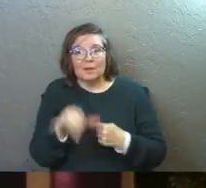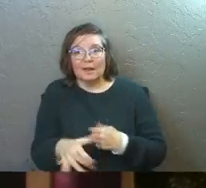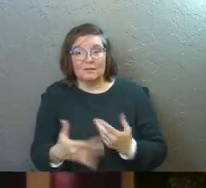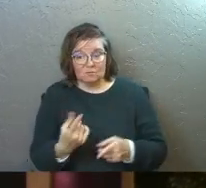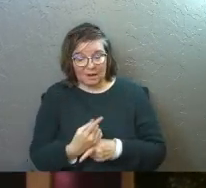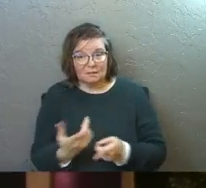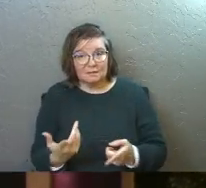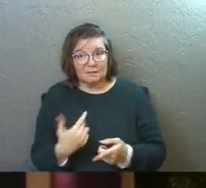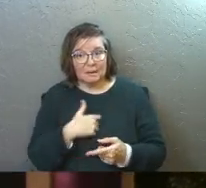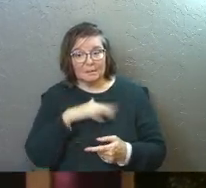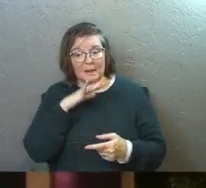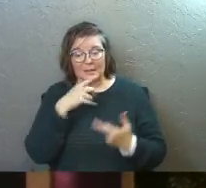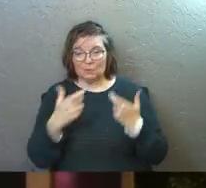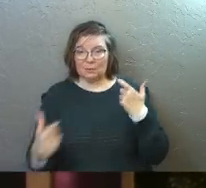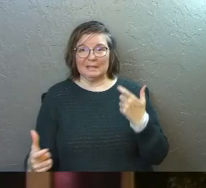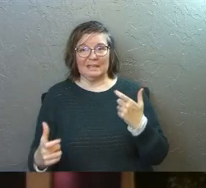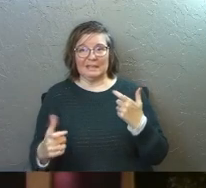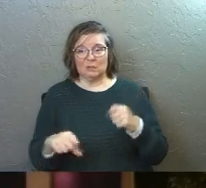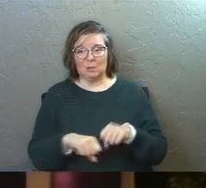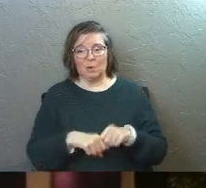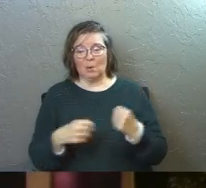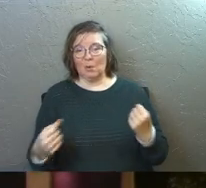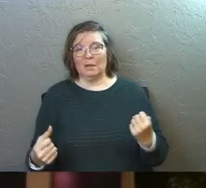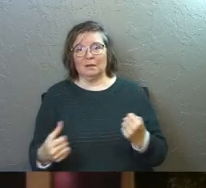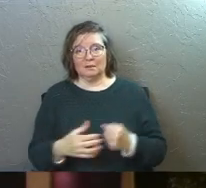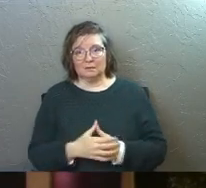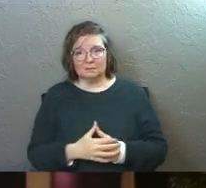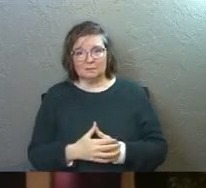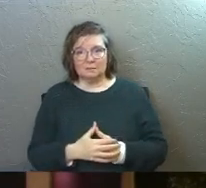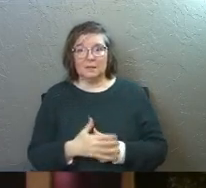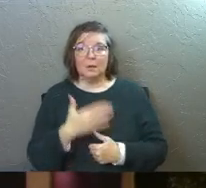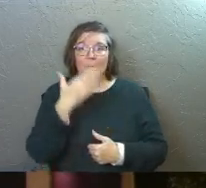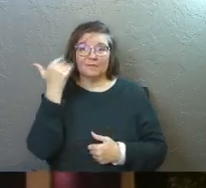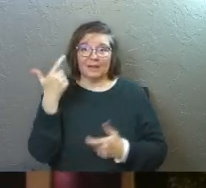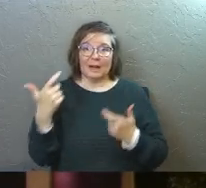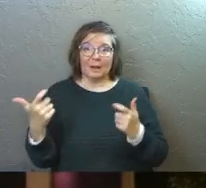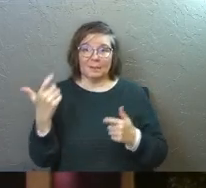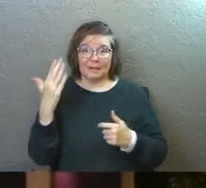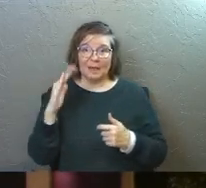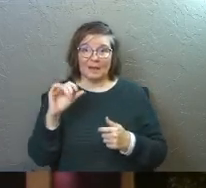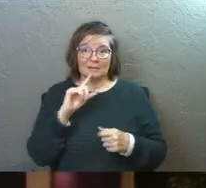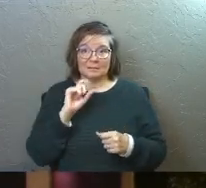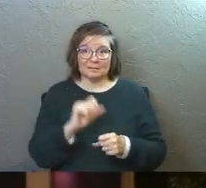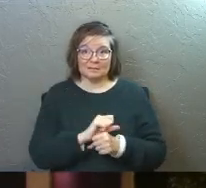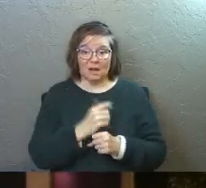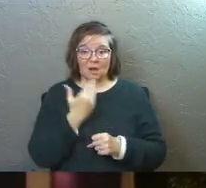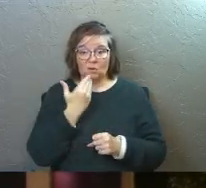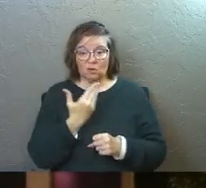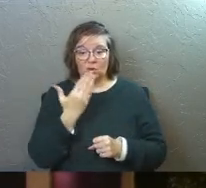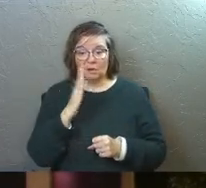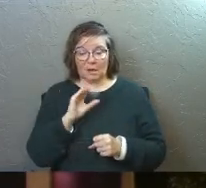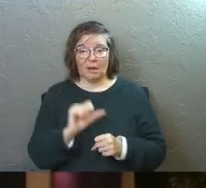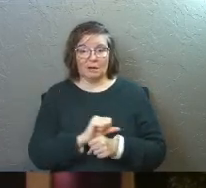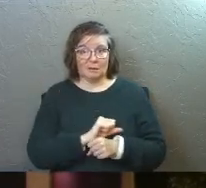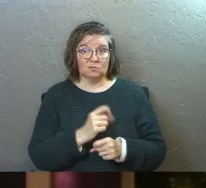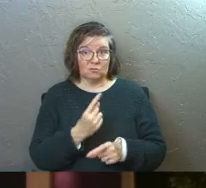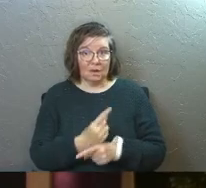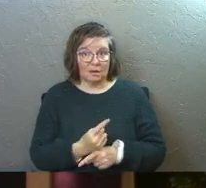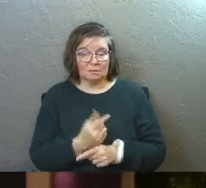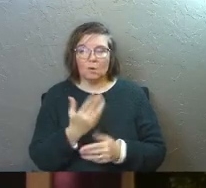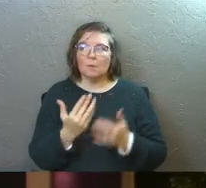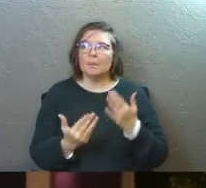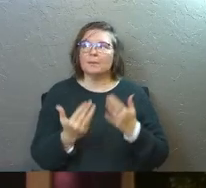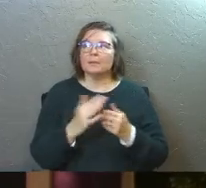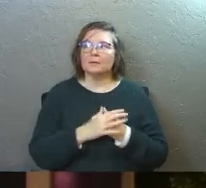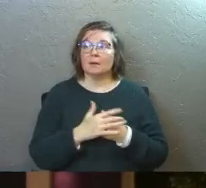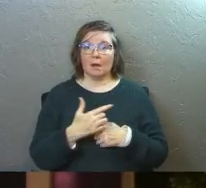that place, right? My mess is too big. It's too broken. And we forget how big God is and how good God is, right? Or maybe